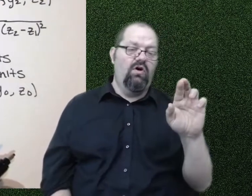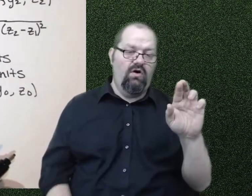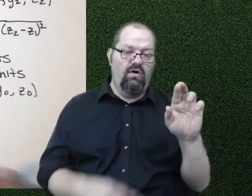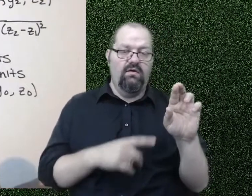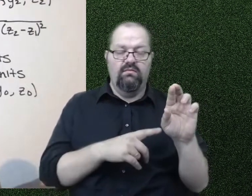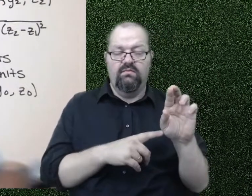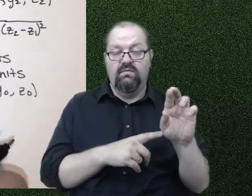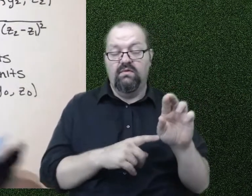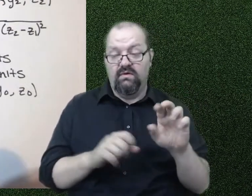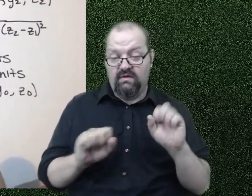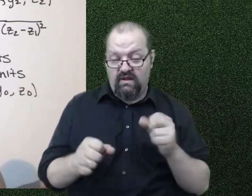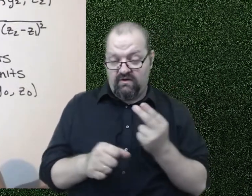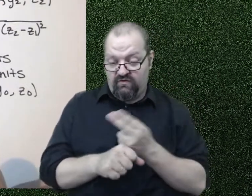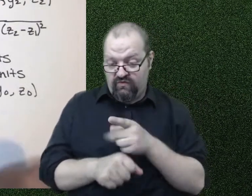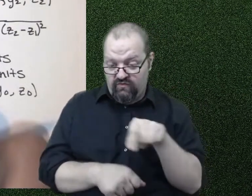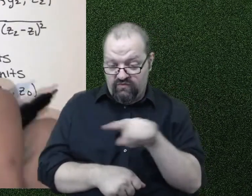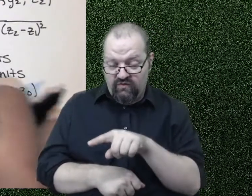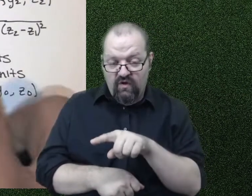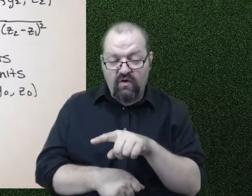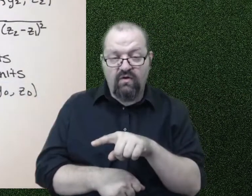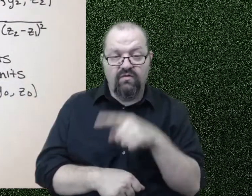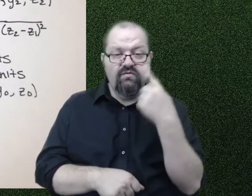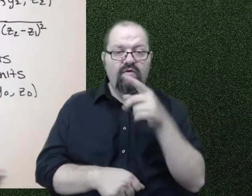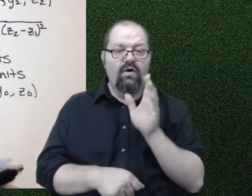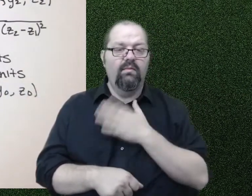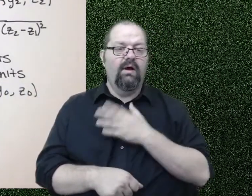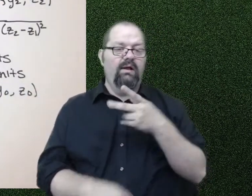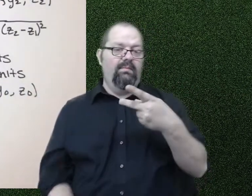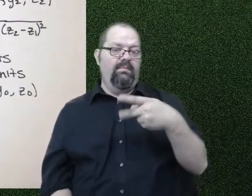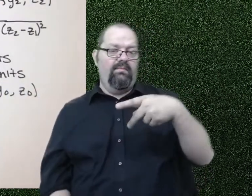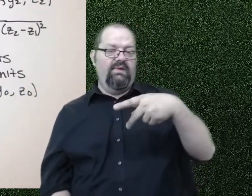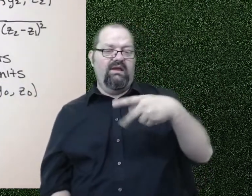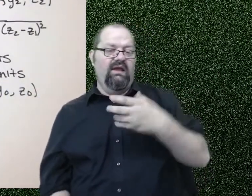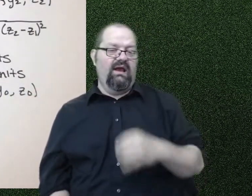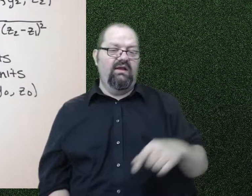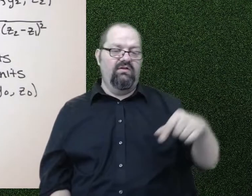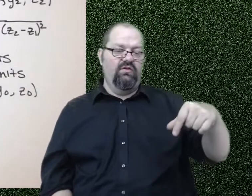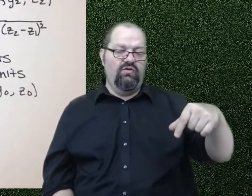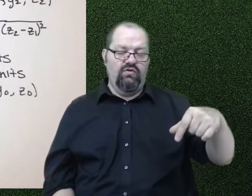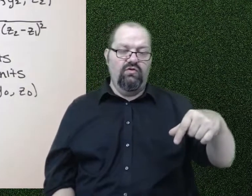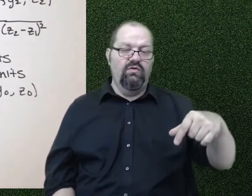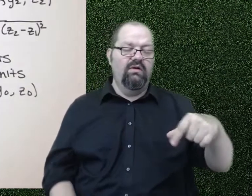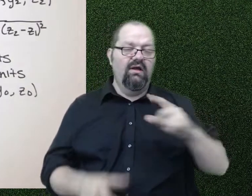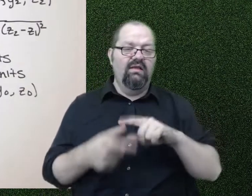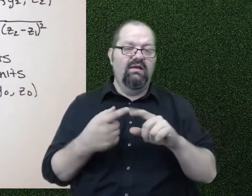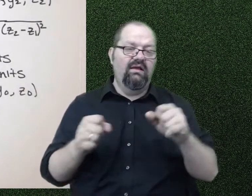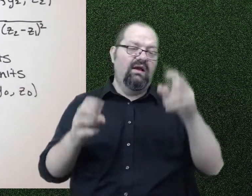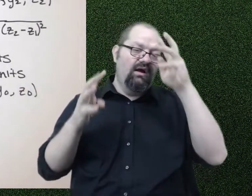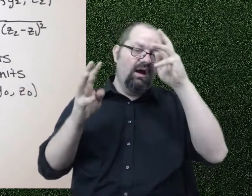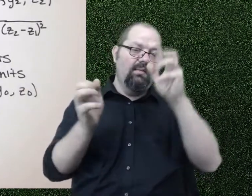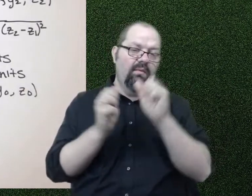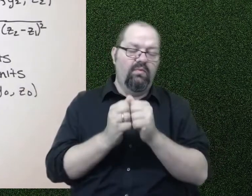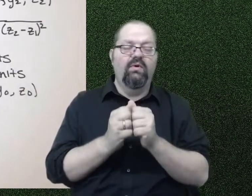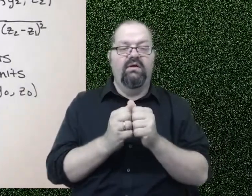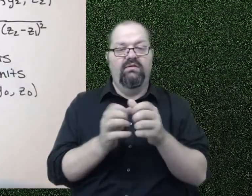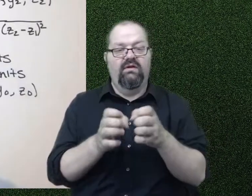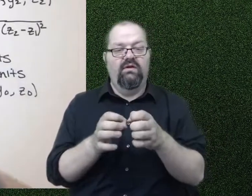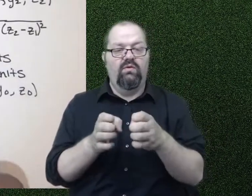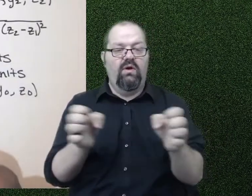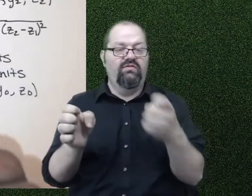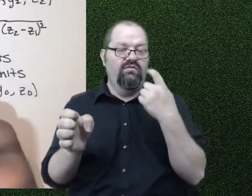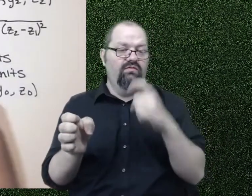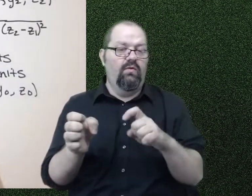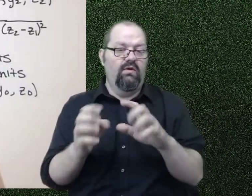I can use these. I can use these as my p and my q in the distance formula up there, and I can come up with the equation of a sphere.